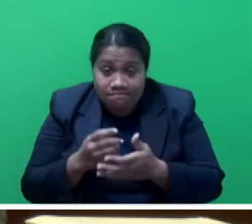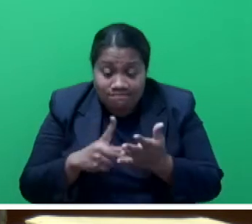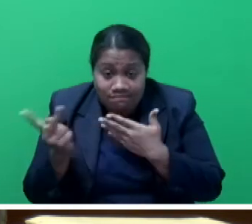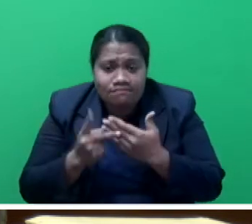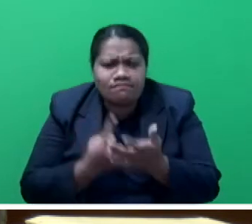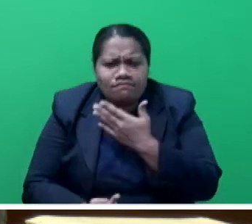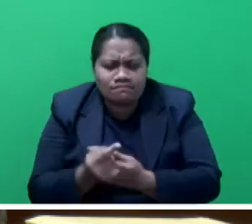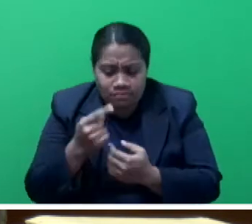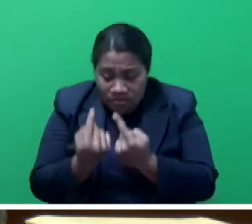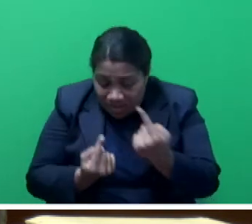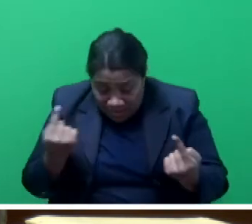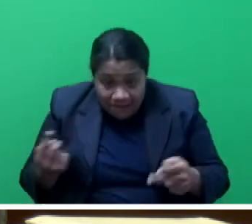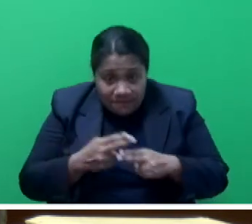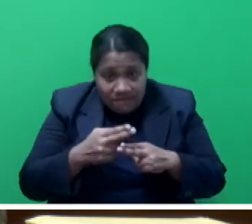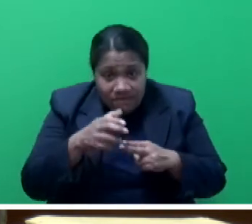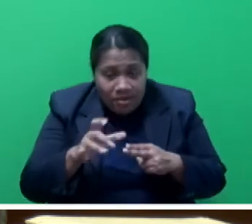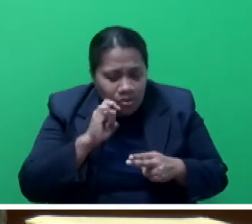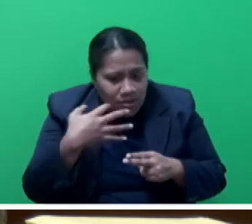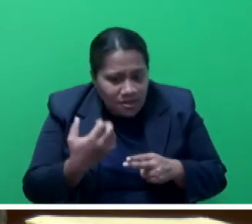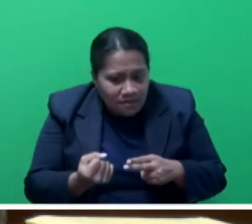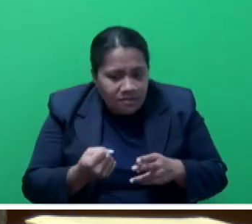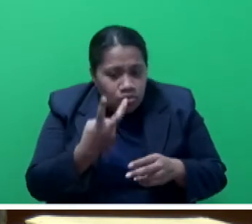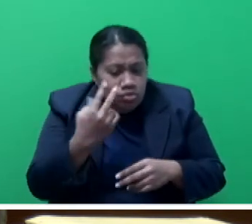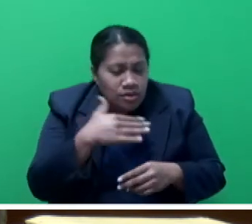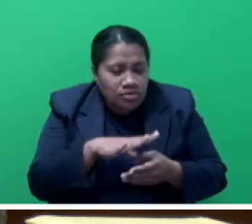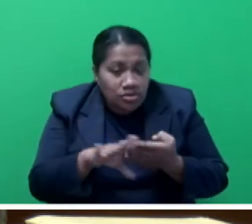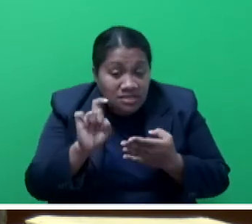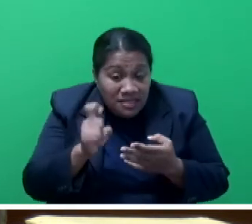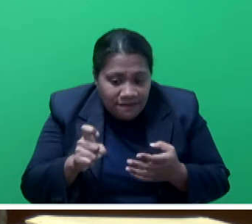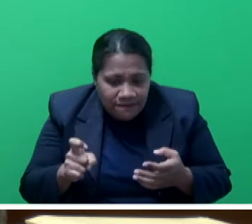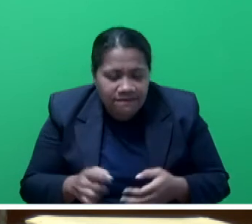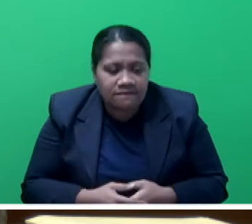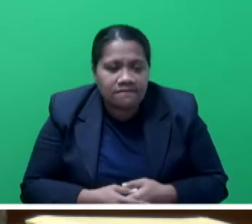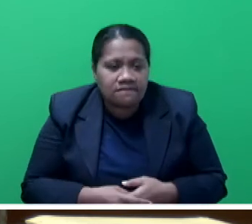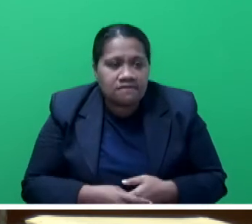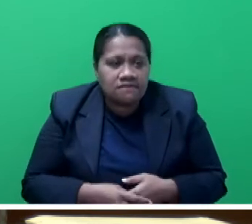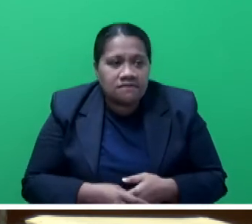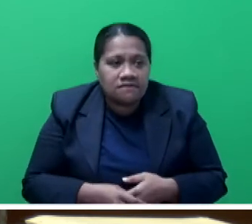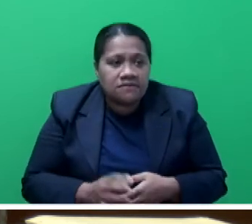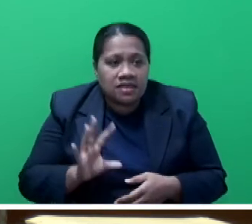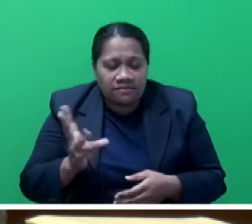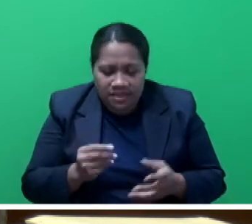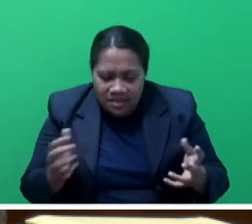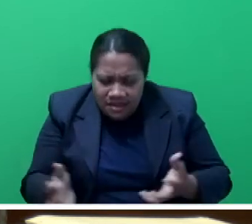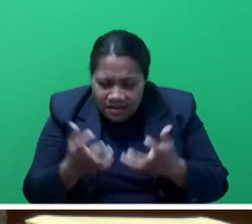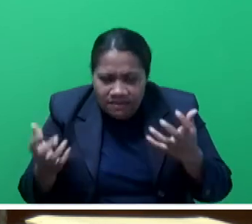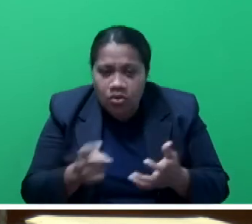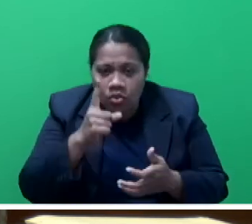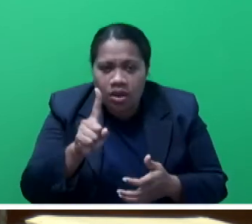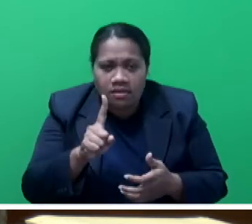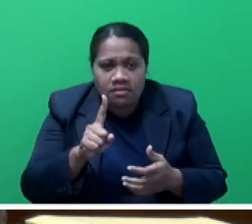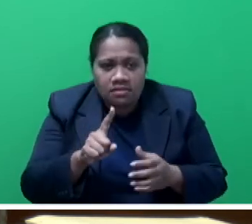each farmer will get $200 if they cultivate minimum of 1 acre of land for